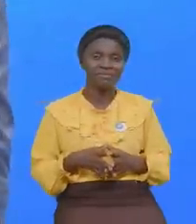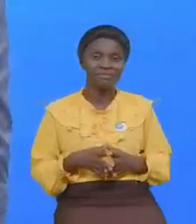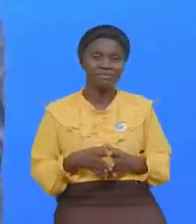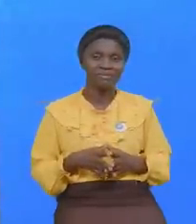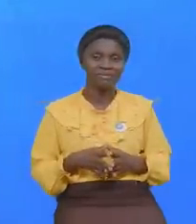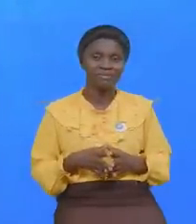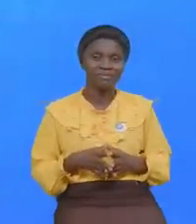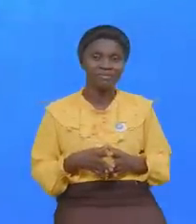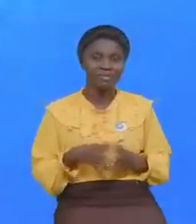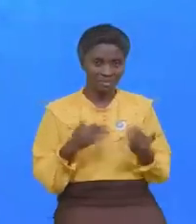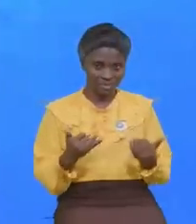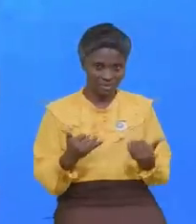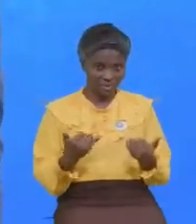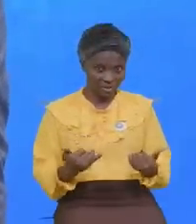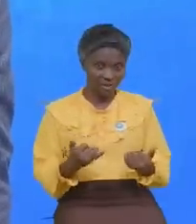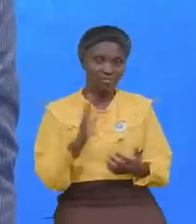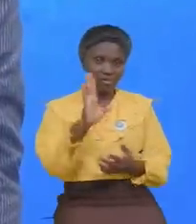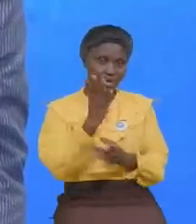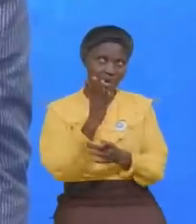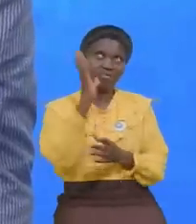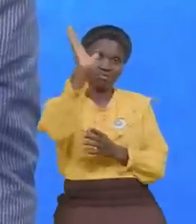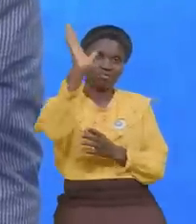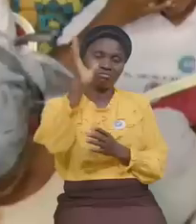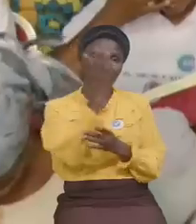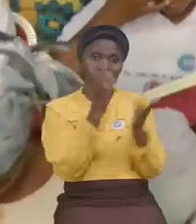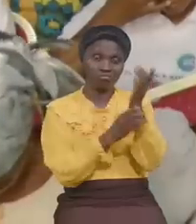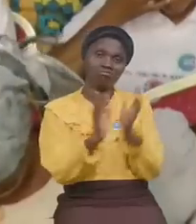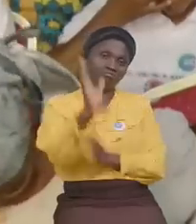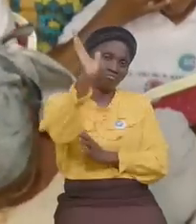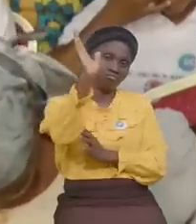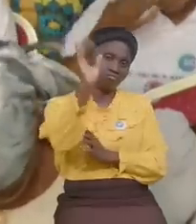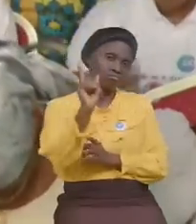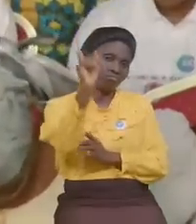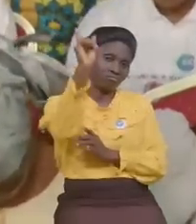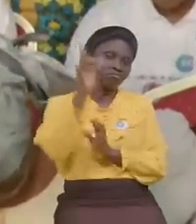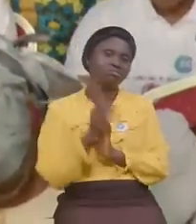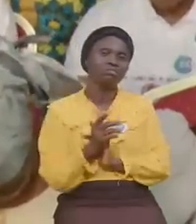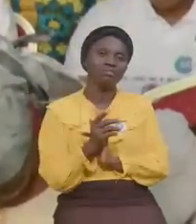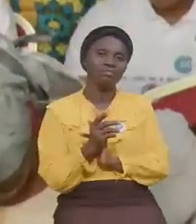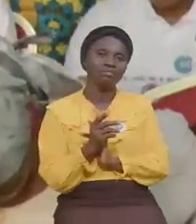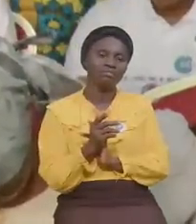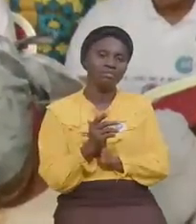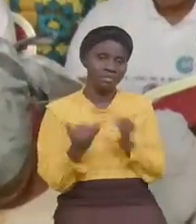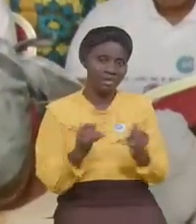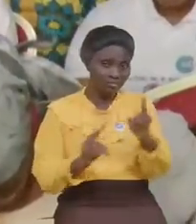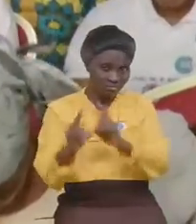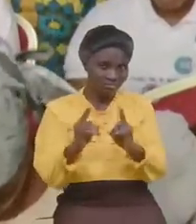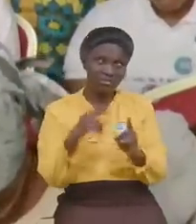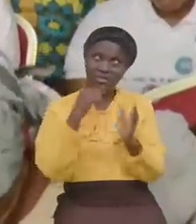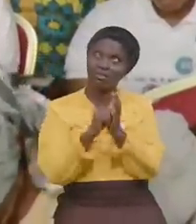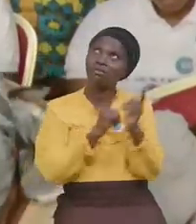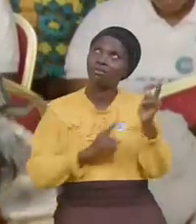you can raise up your hand. Amen. Raise up that hand. You say, Lord, I'm raising up my